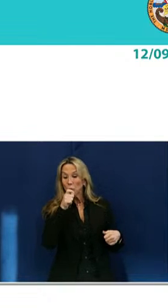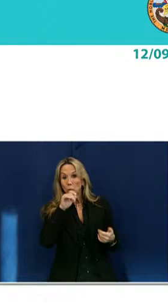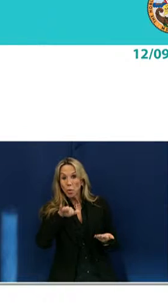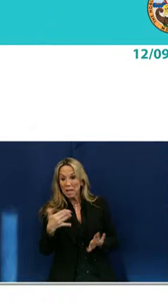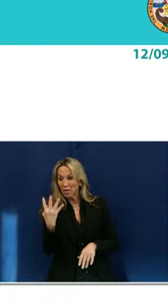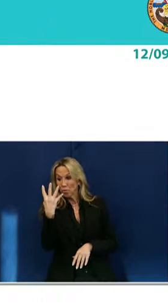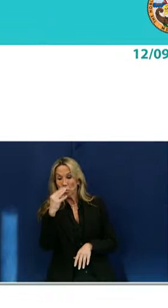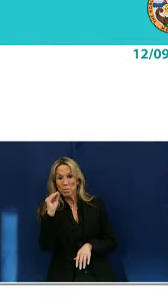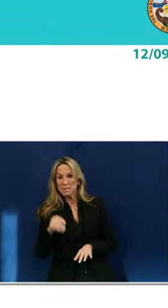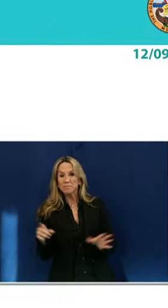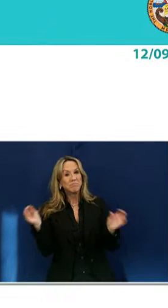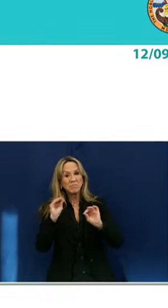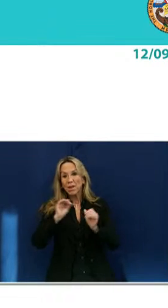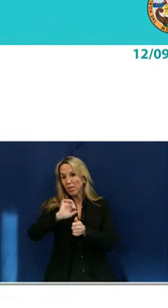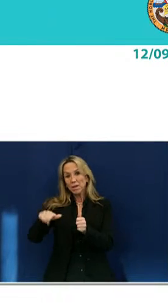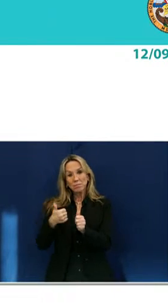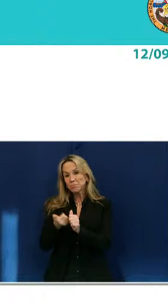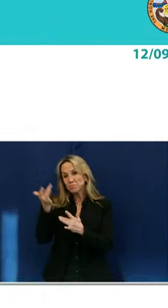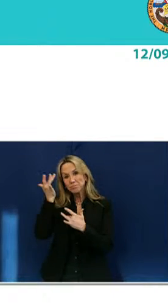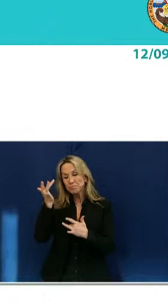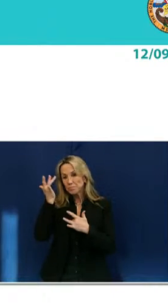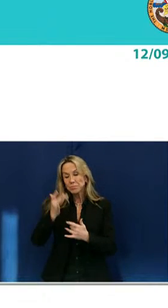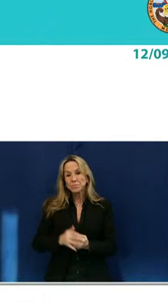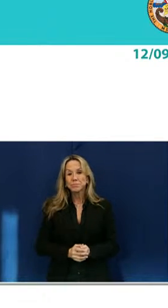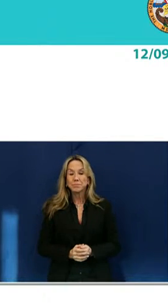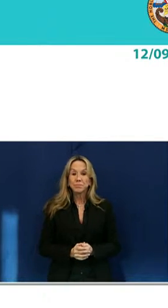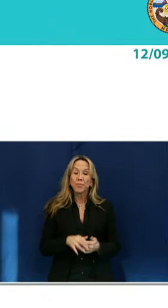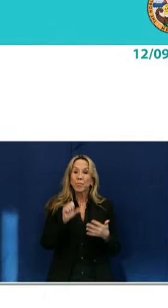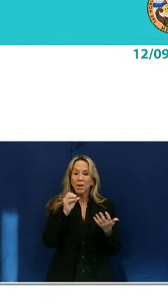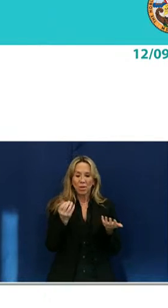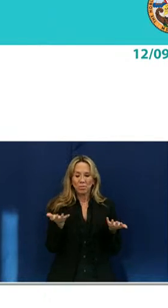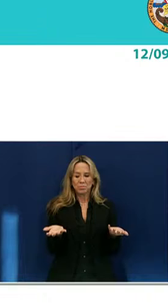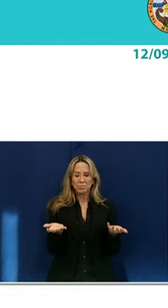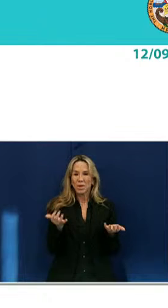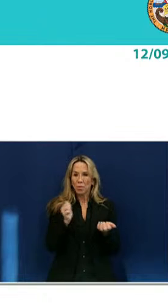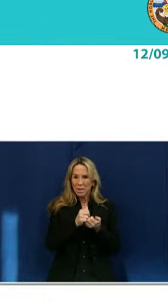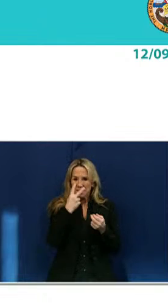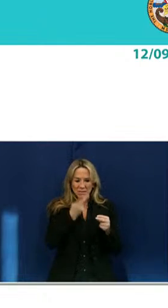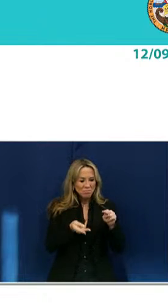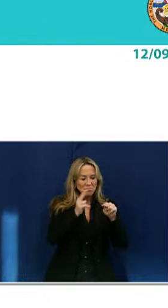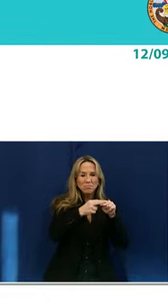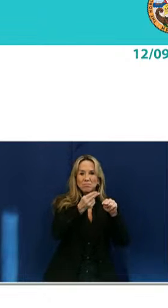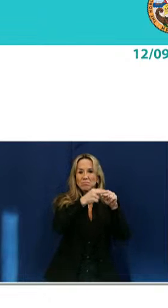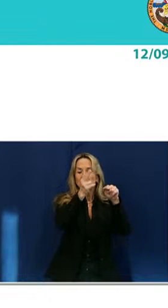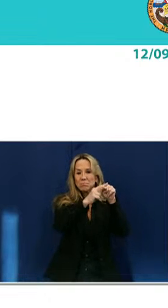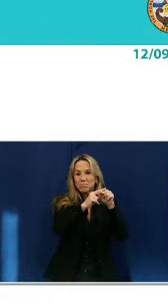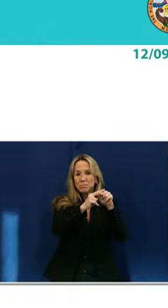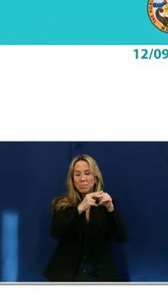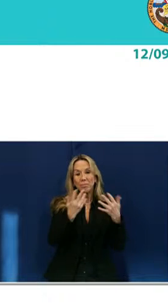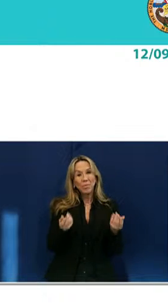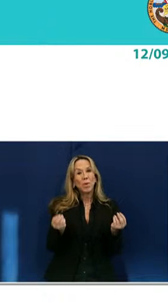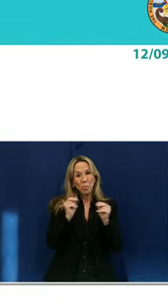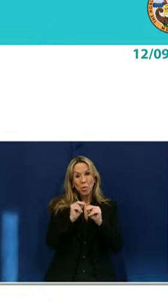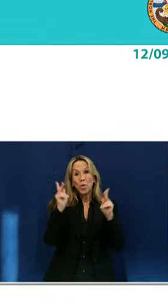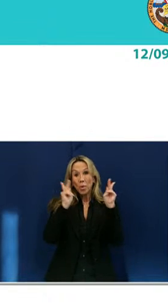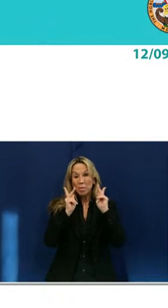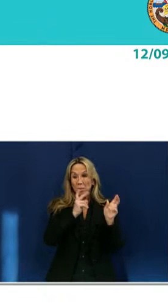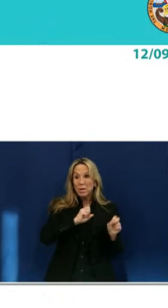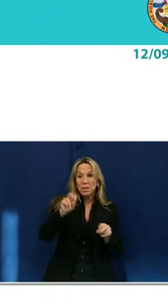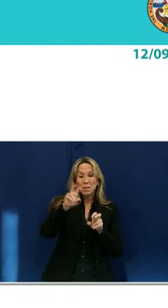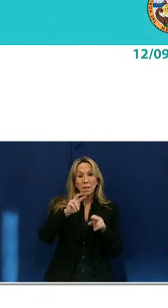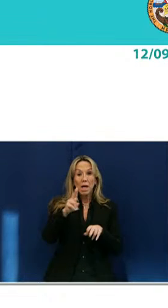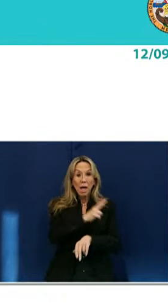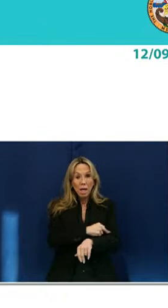had no underlying medical conditions. So logically, with the increase in cases, there have been more hospitalizations